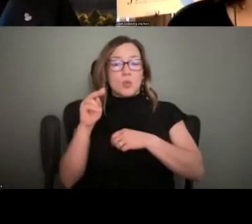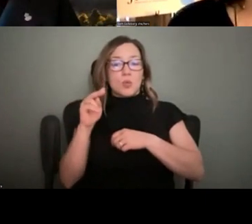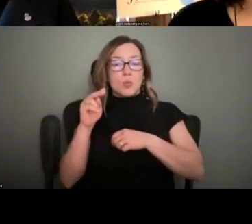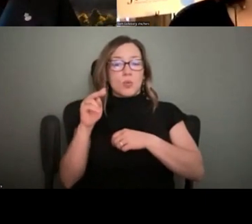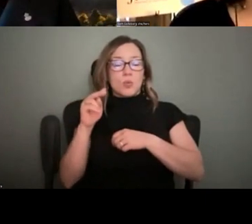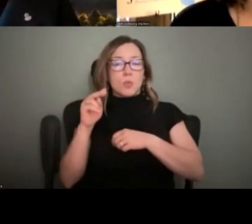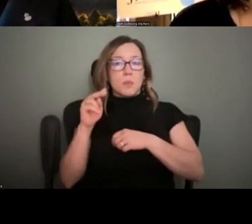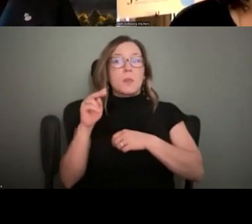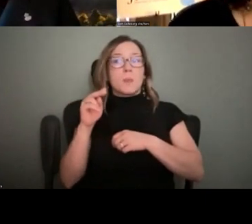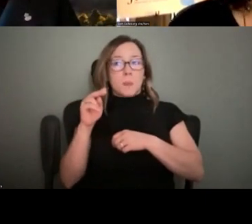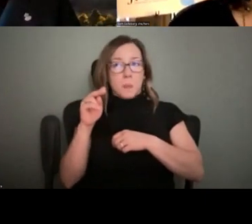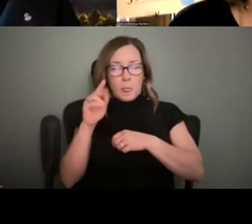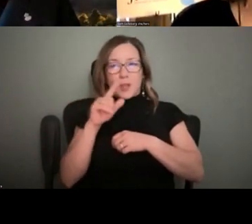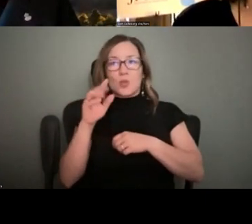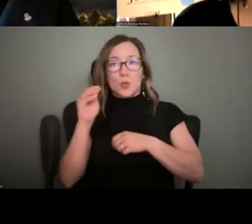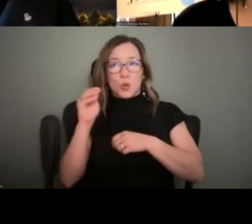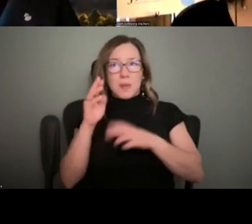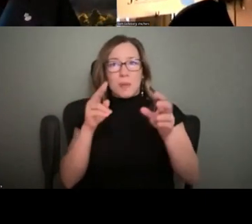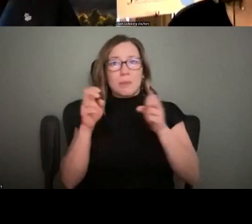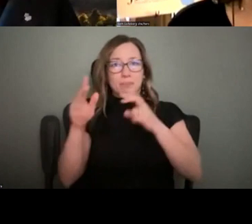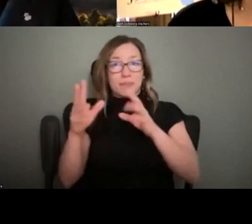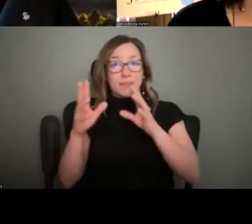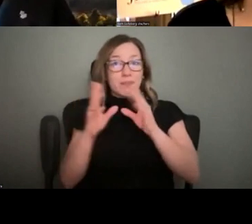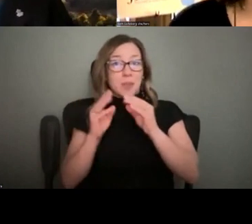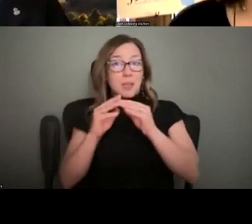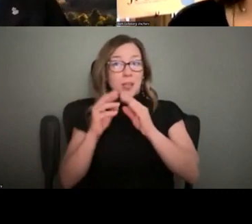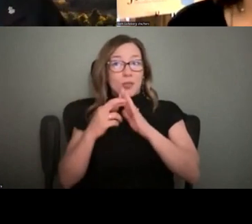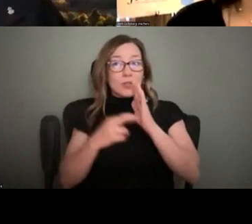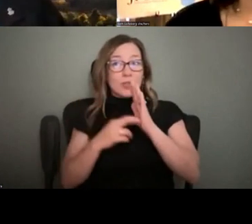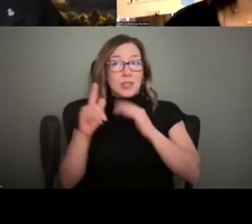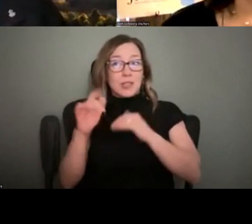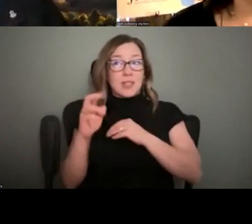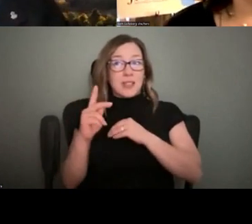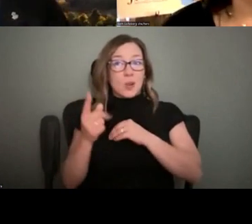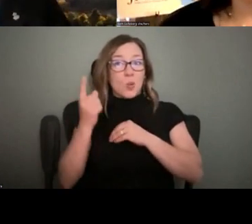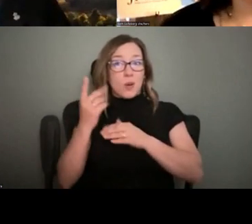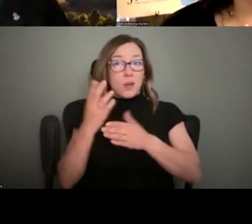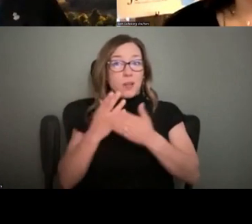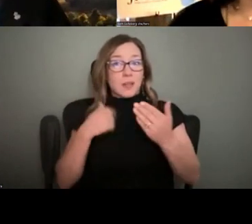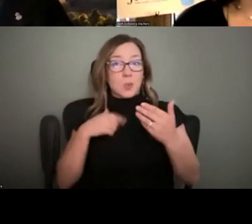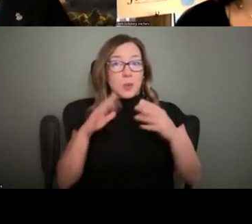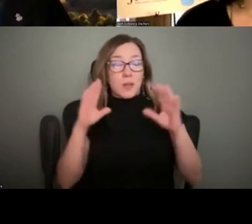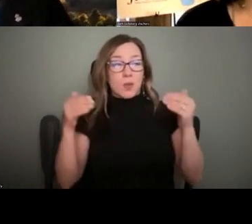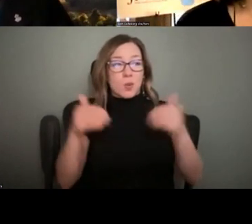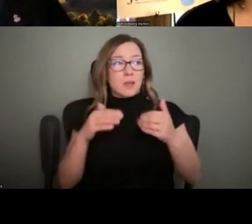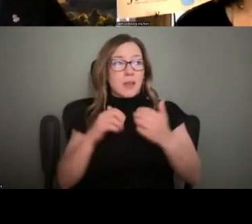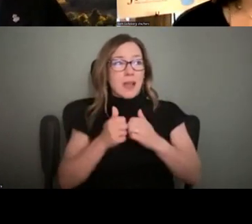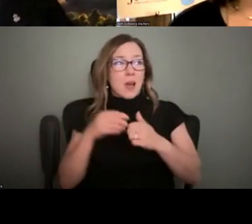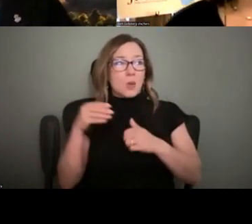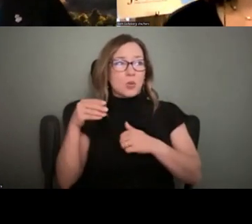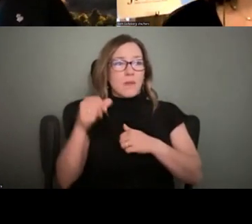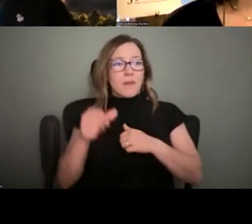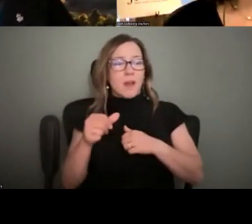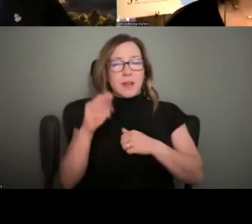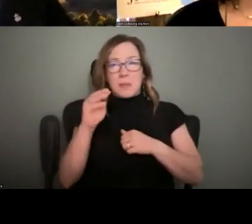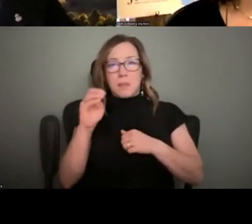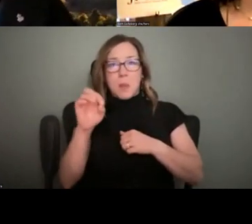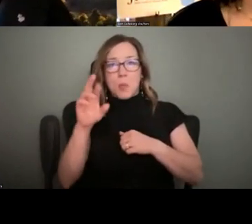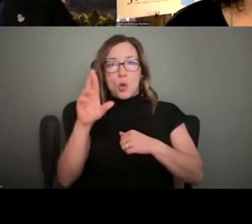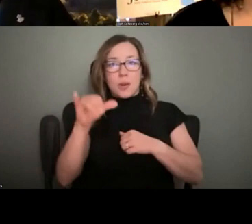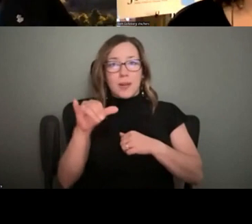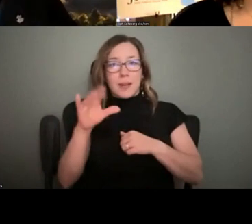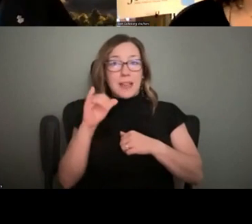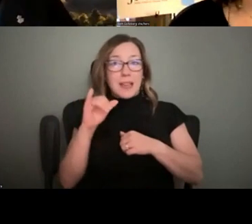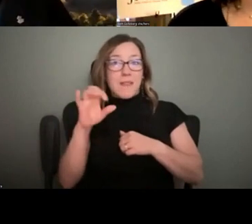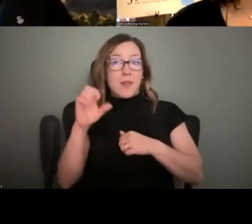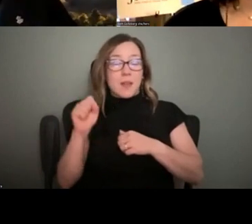put in the meeting registration link here. One of the things we're focusing on is ways to find memory cafes, and we'll be talking about